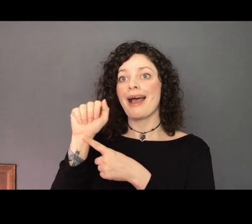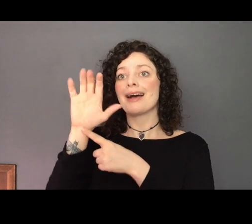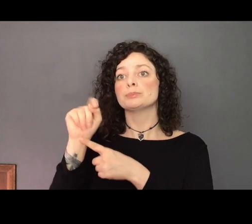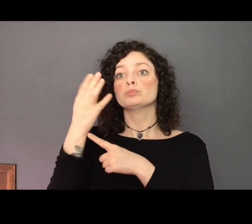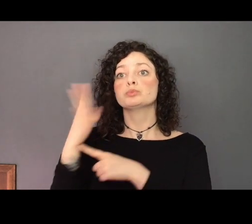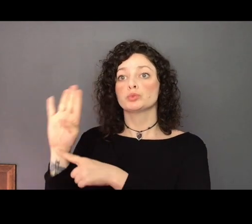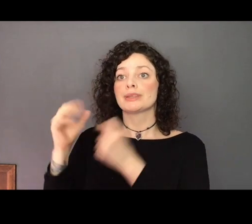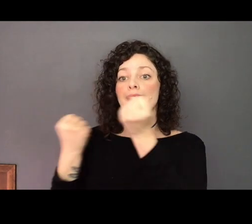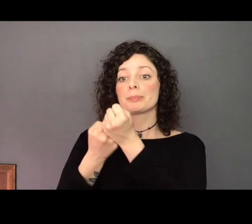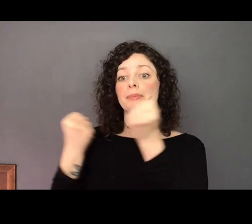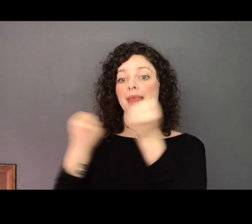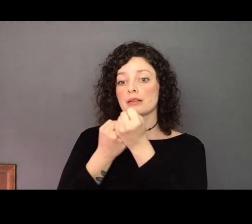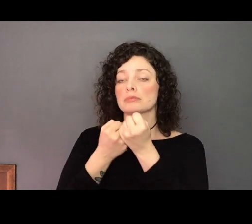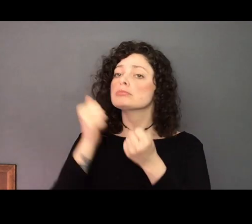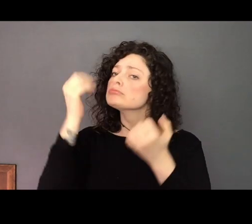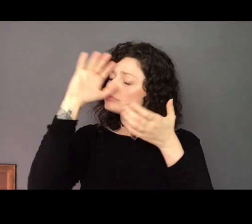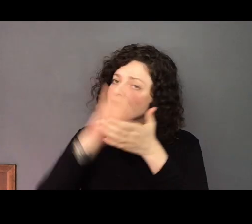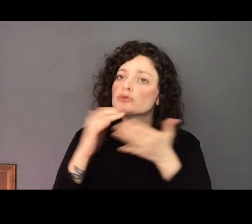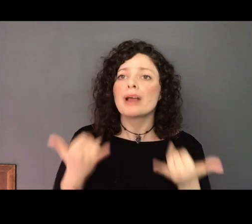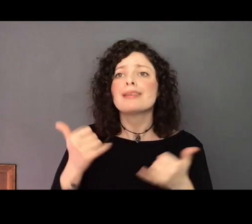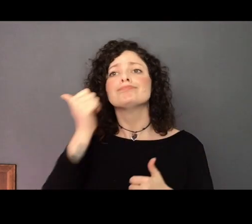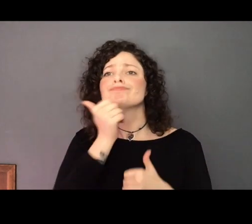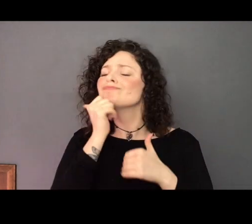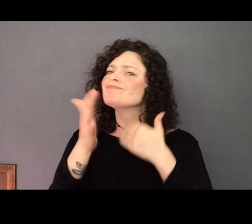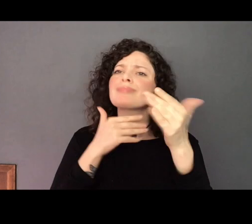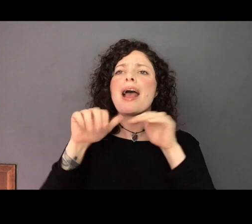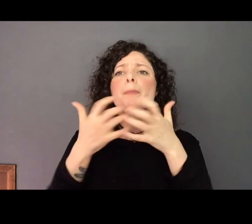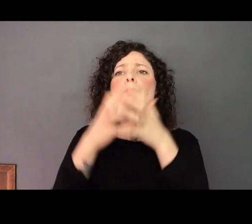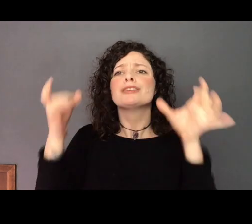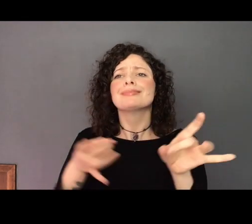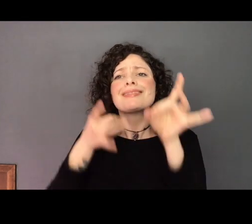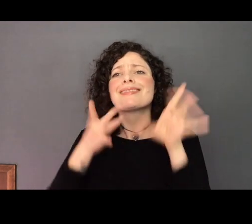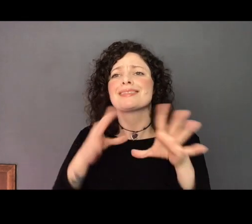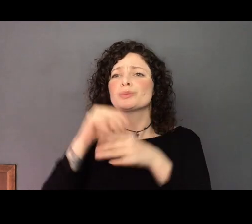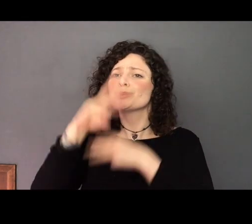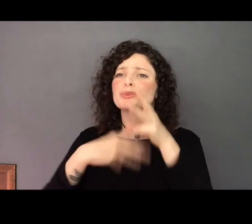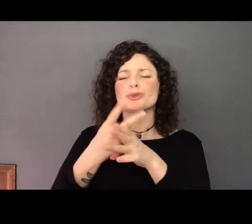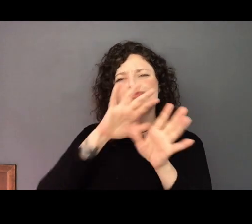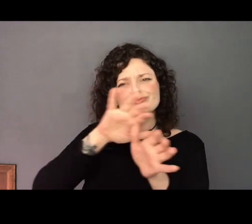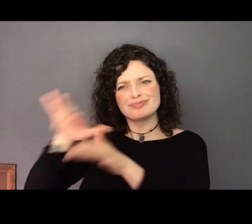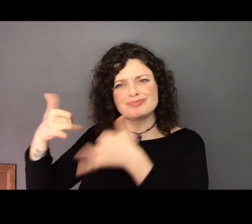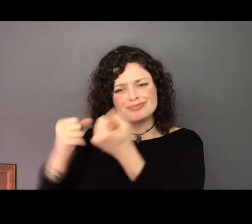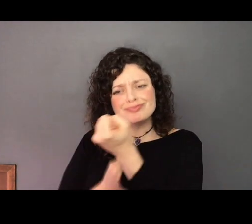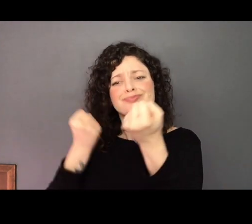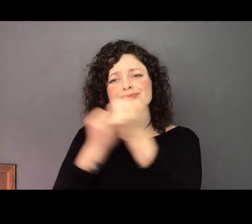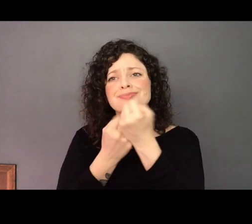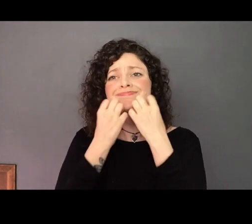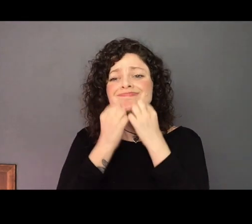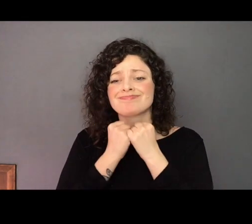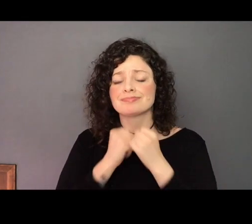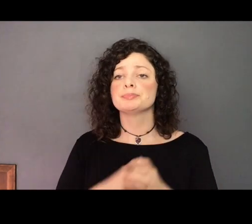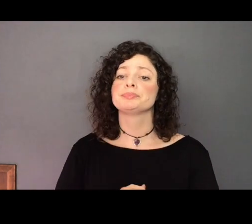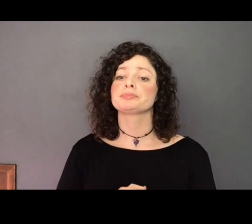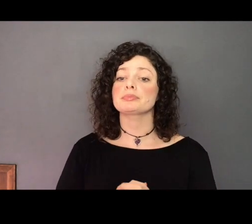to the Black Lives Matter Act Blue campaign. We believe that today and every day that Black Lives Matter, and no amount of bigotry and hatred in our world